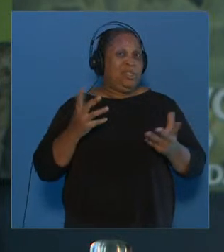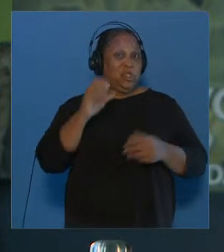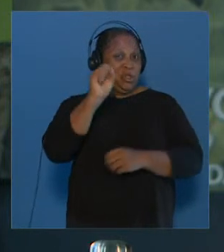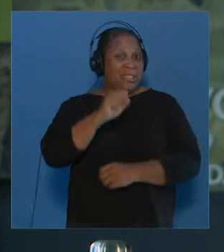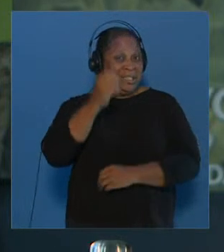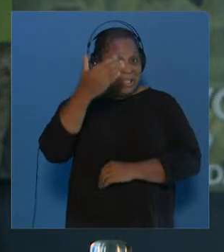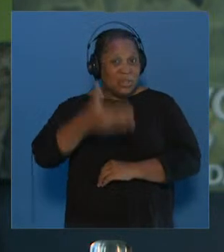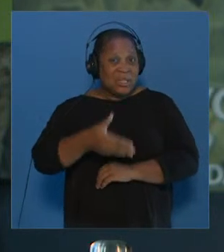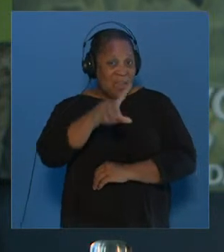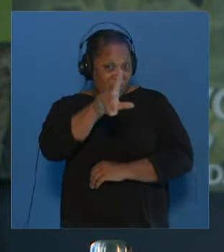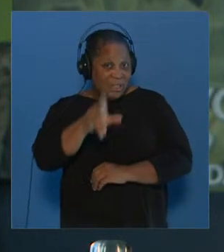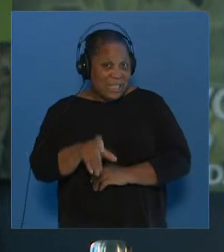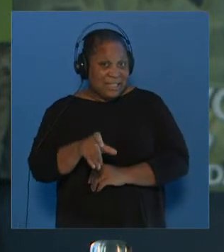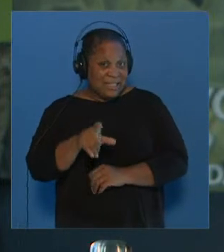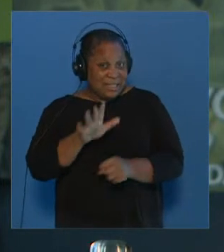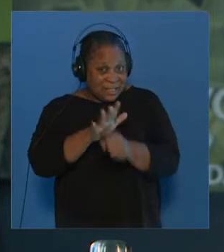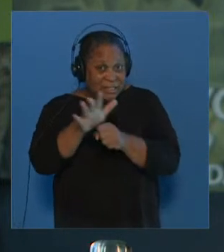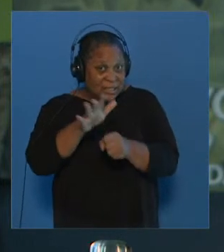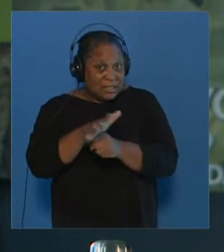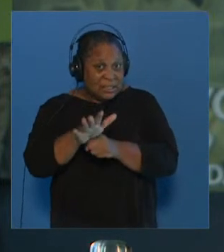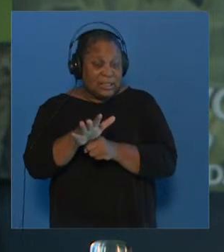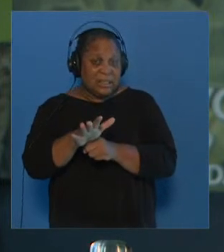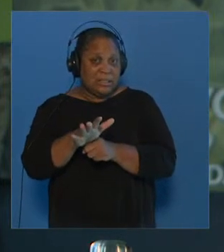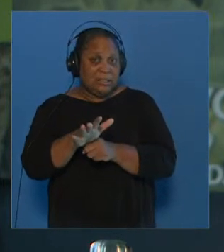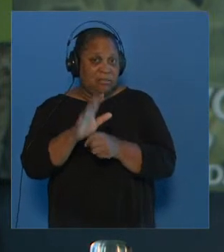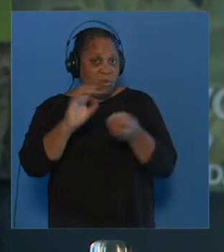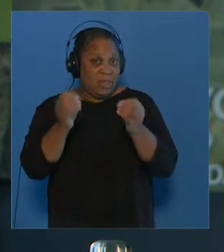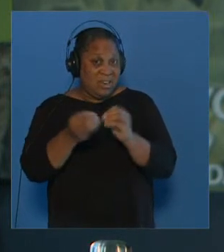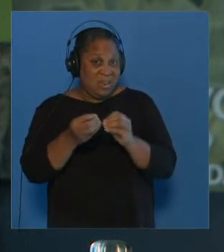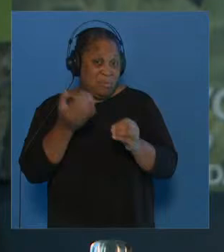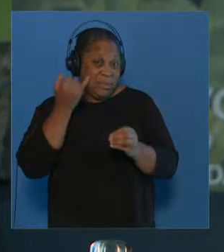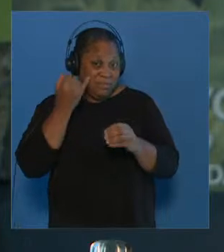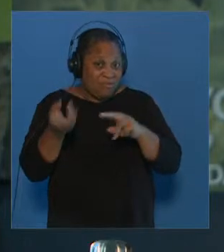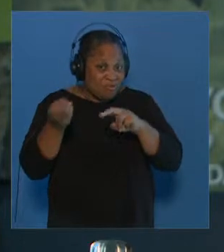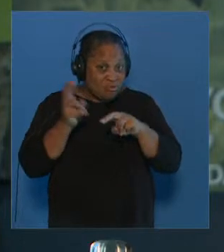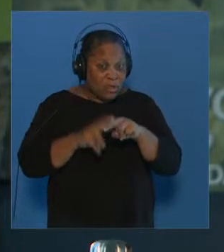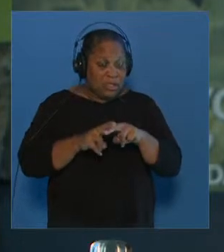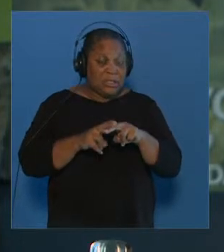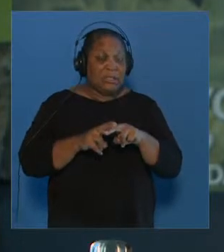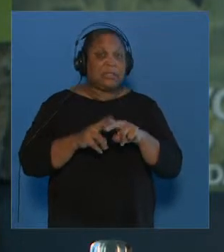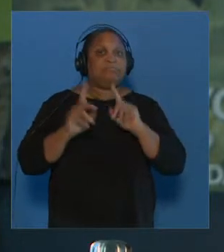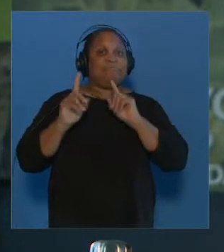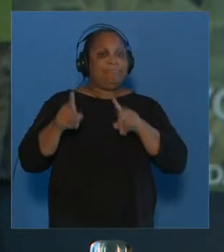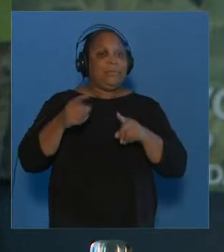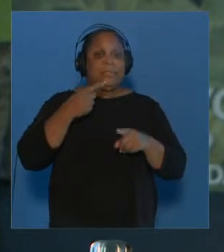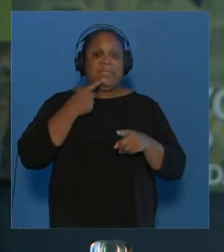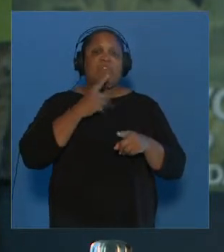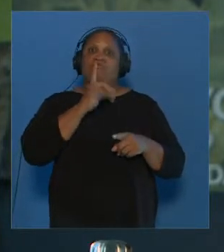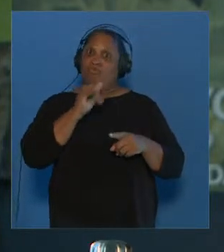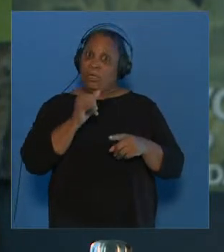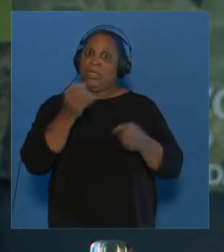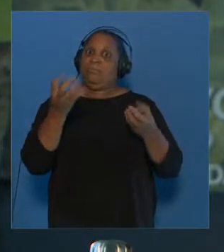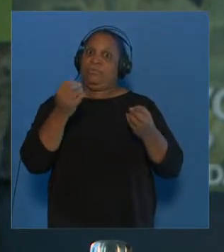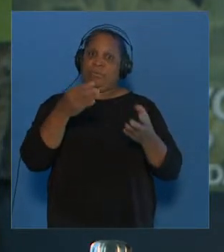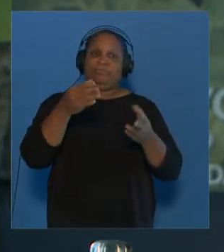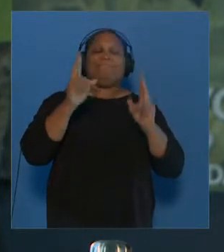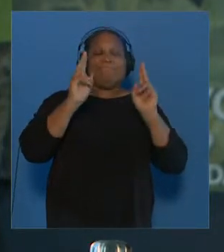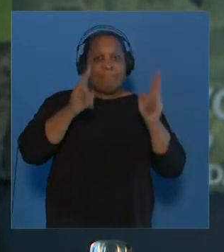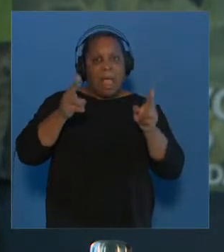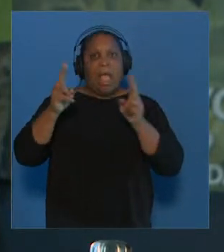for testing at the moment? Is that sufficient for the numbers that may increase? We're actually using a number of locations.